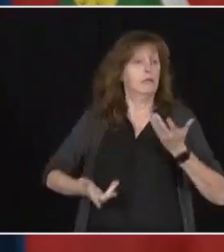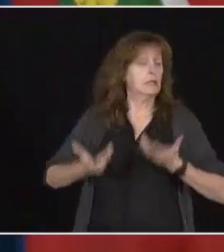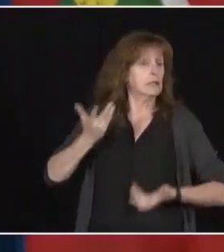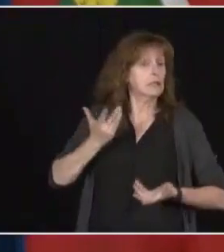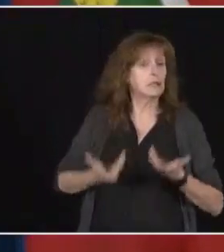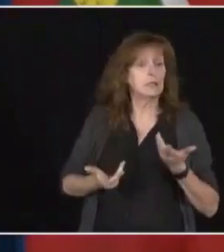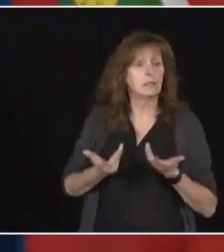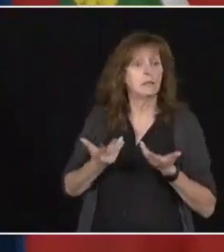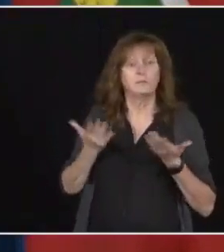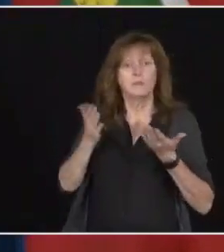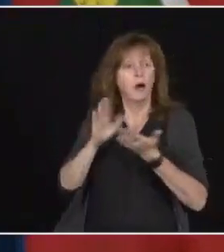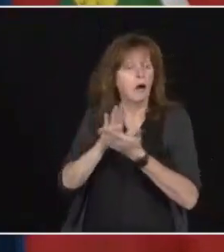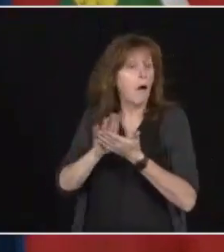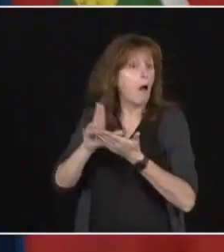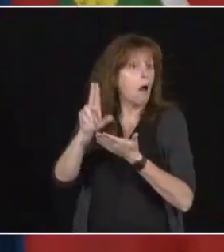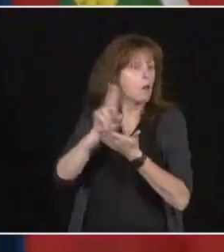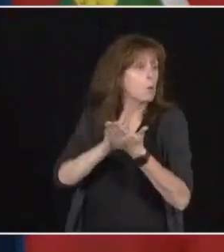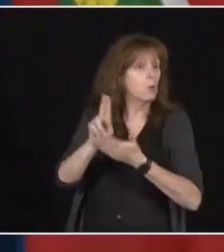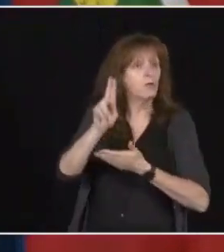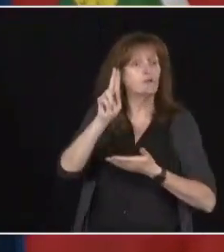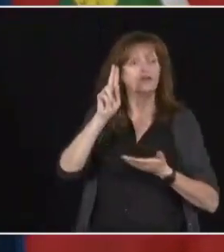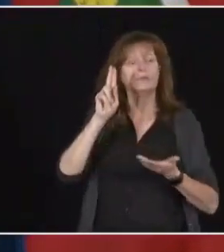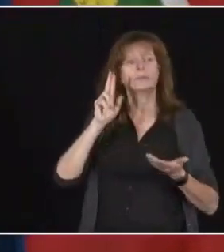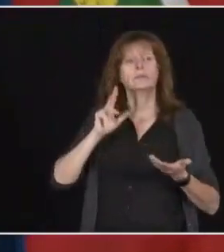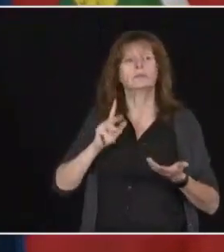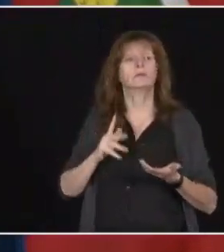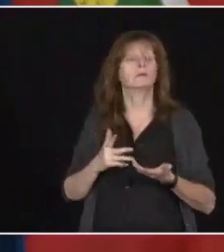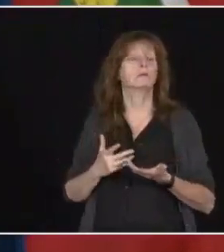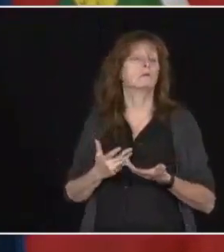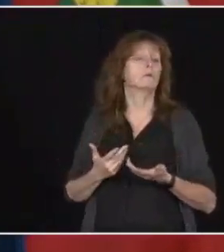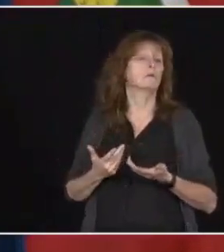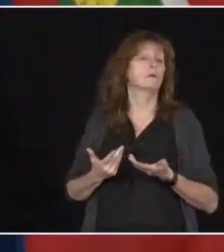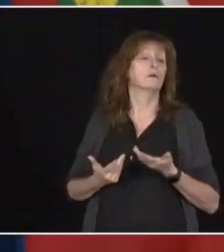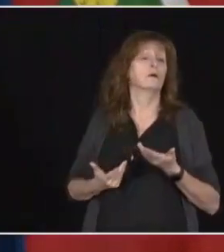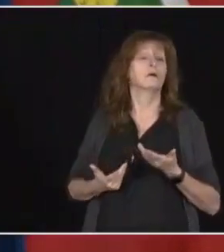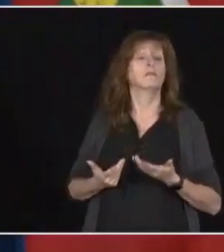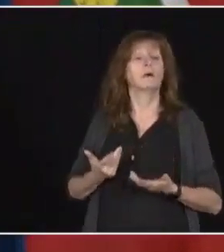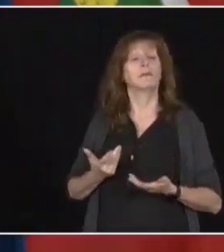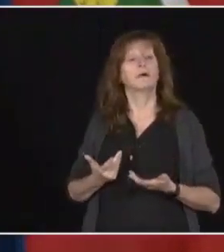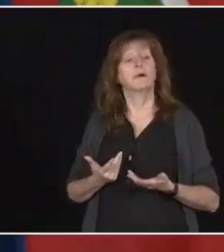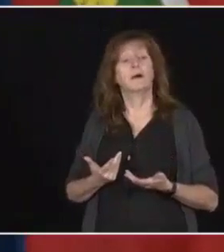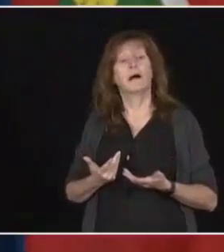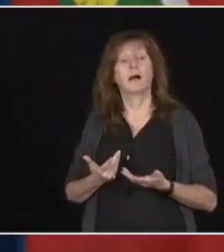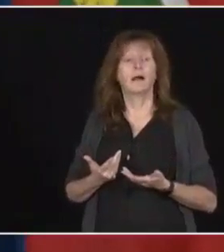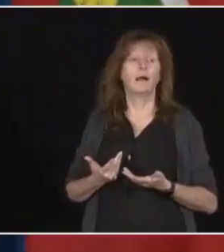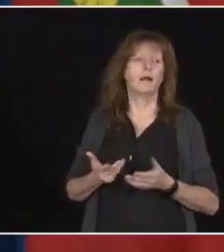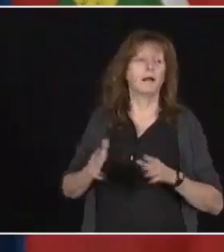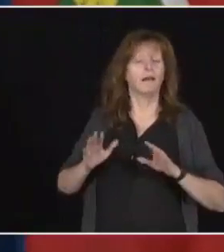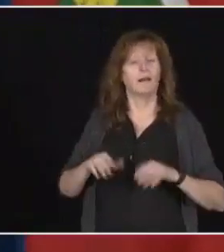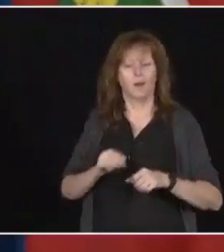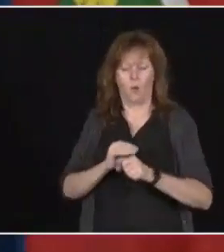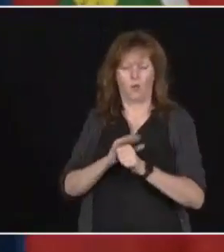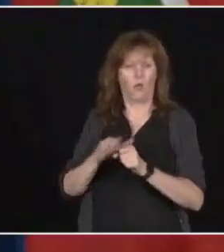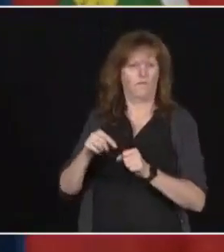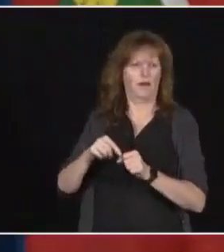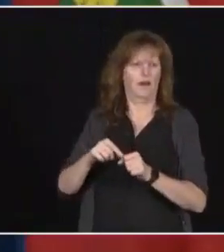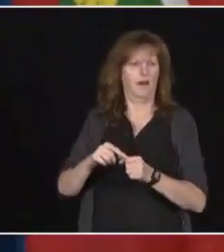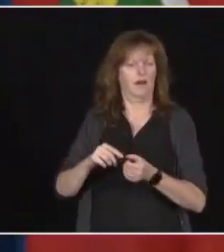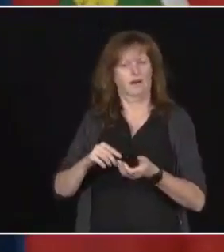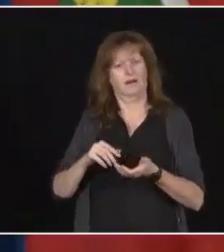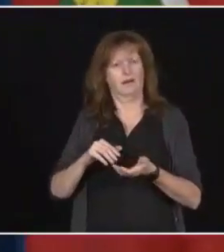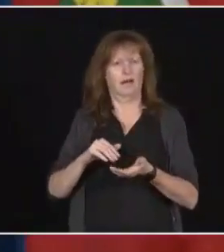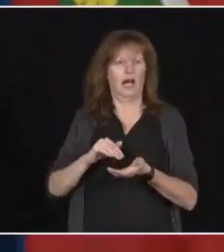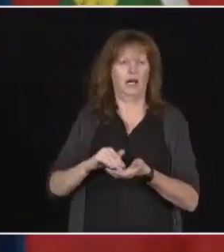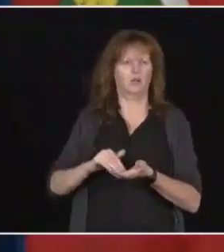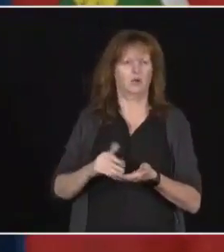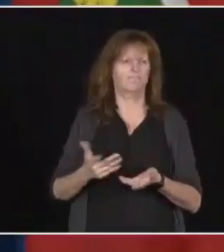and universities using COVID-19 to streamline their budgets in some capacity, with them saying, sorry, can't afford you, we